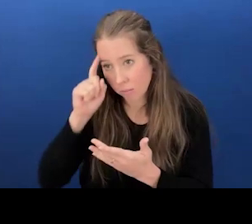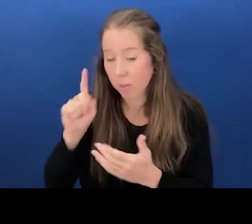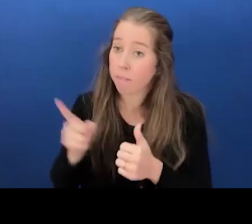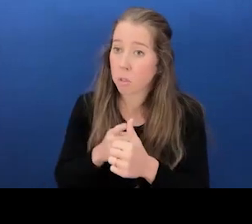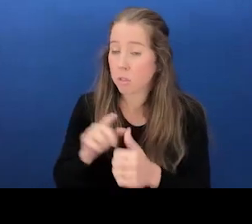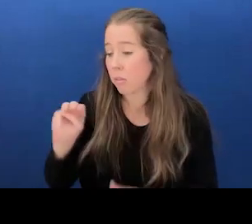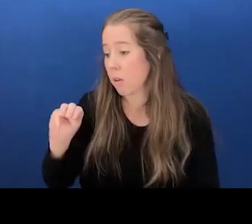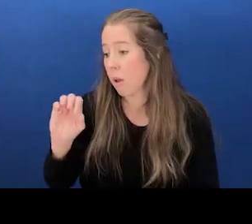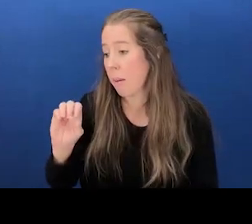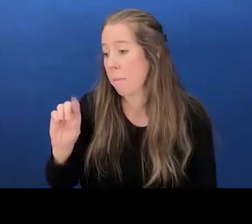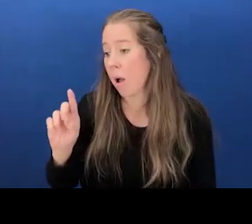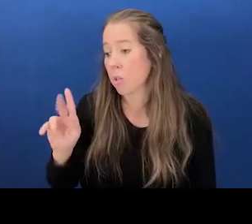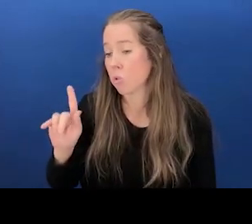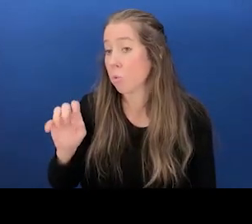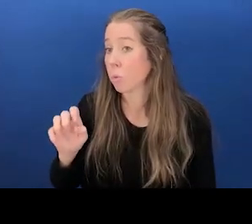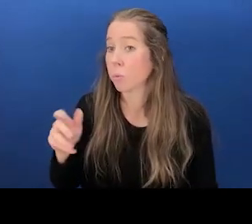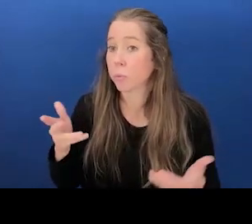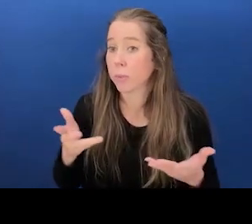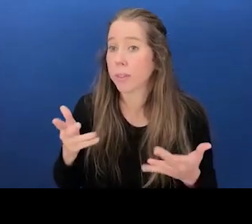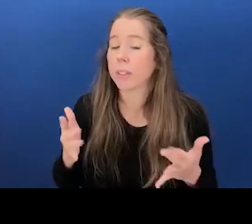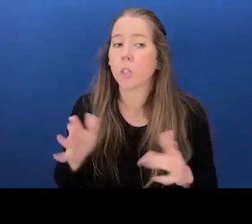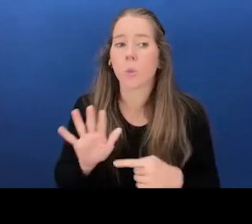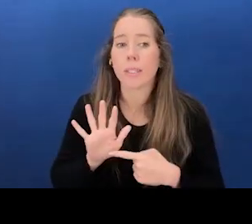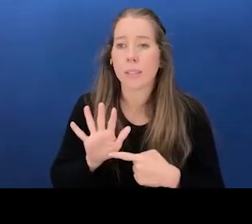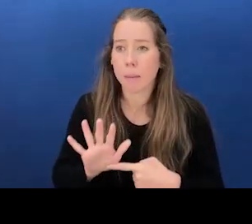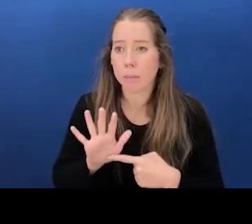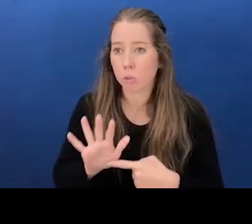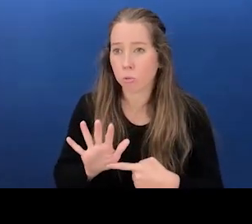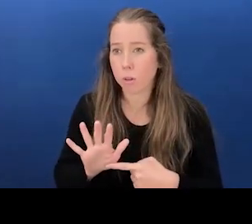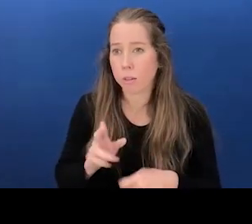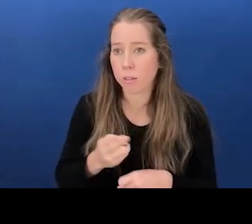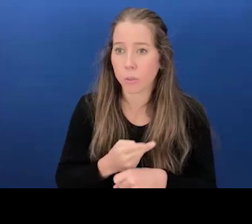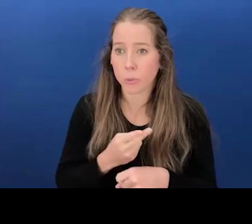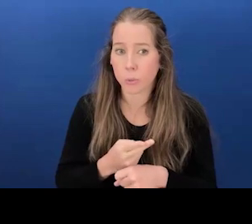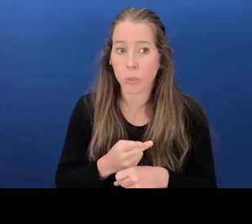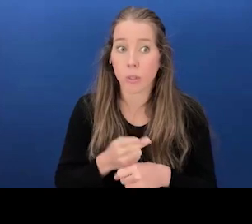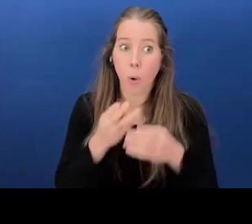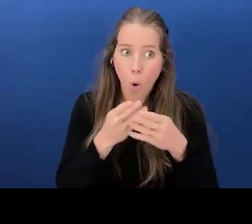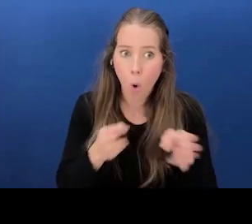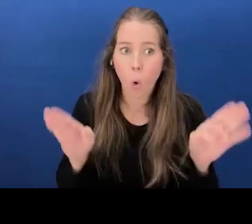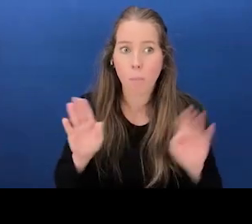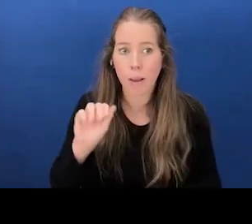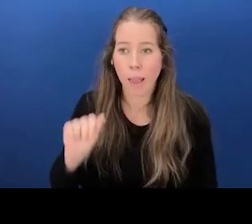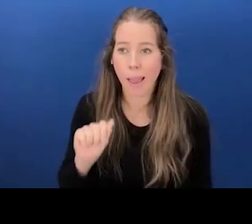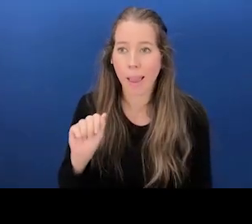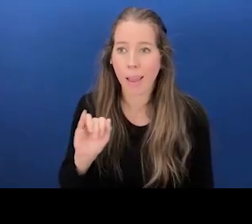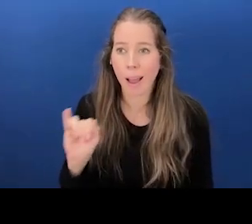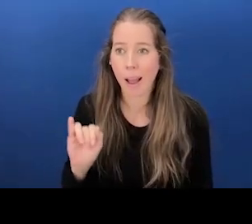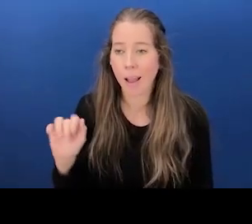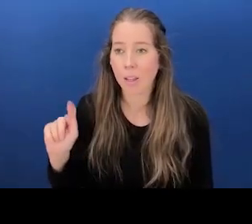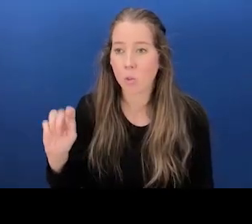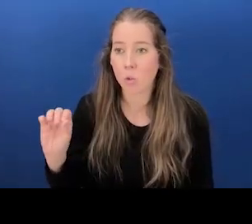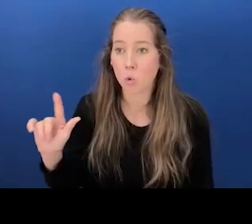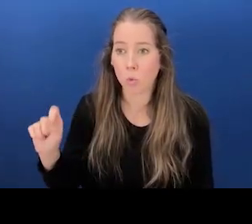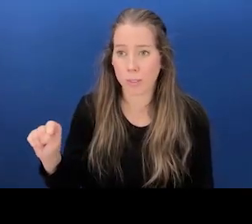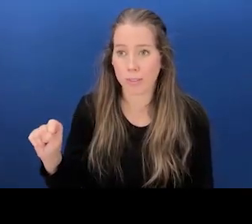here was to demonstrate using OpenAI tools what